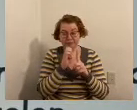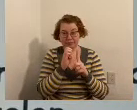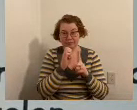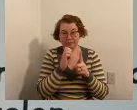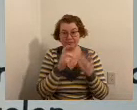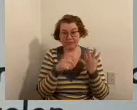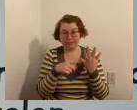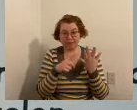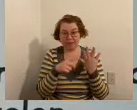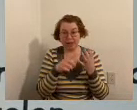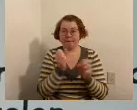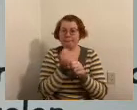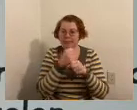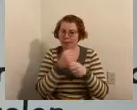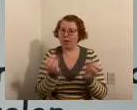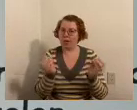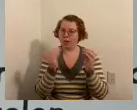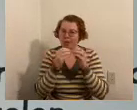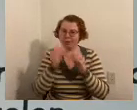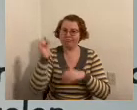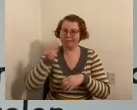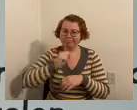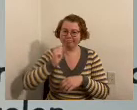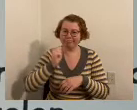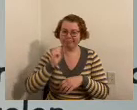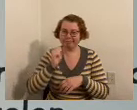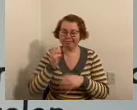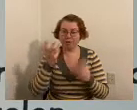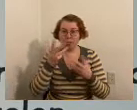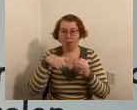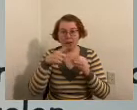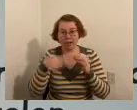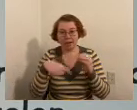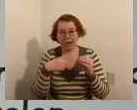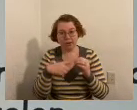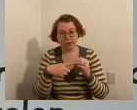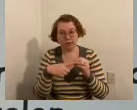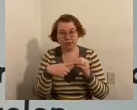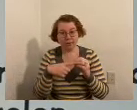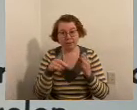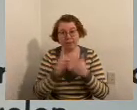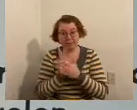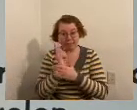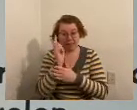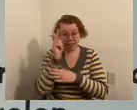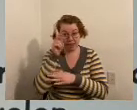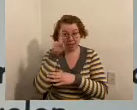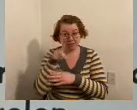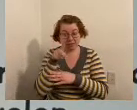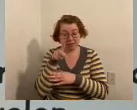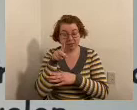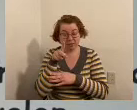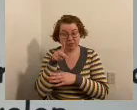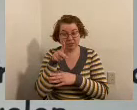and they reproduce. What about plants?